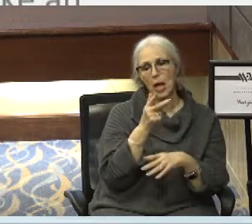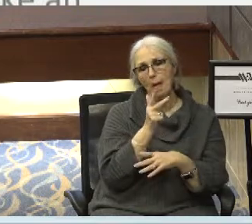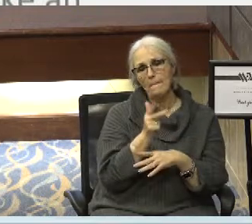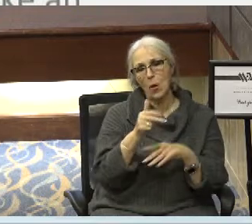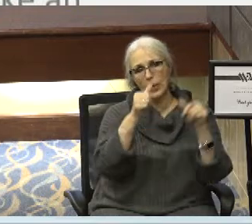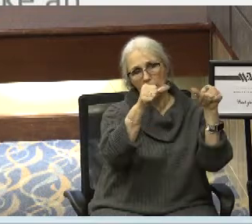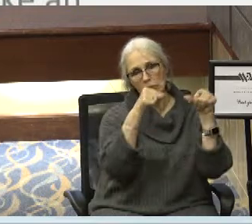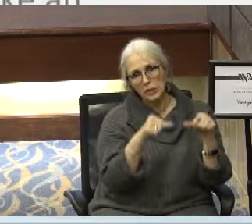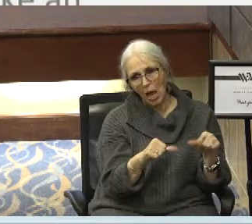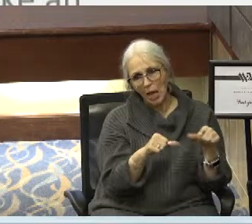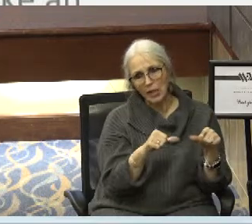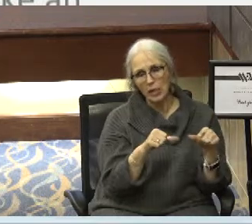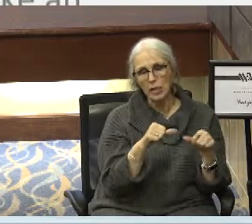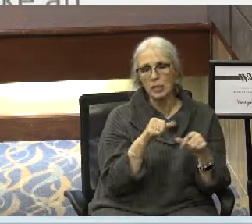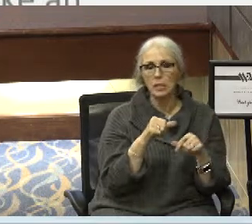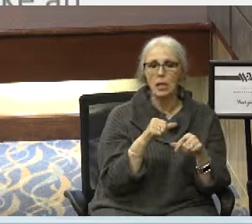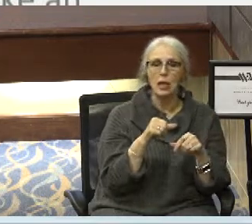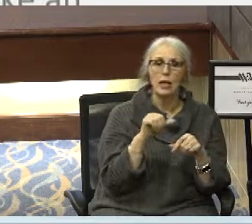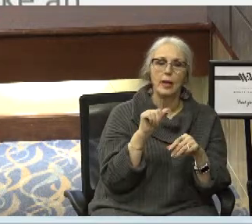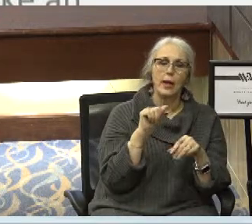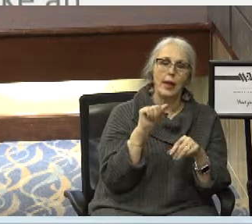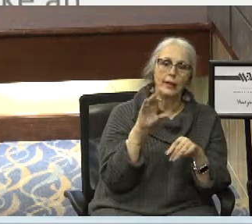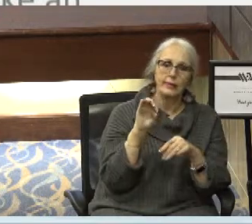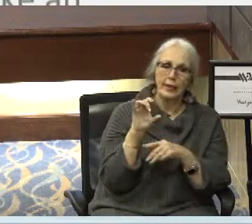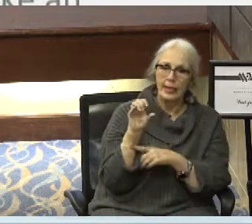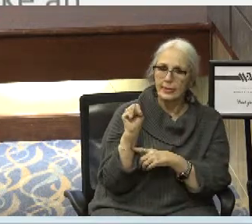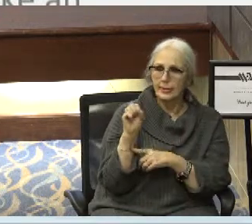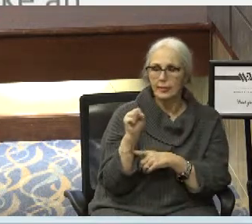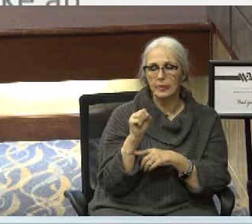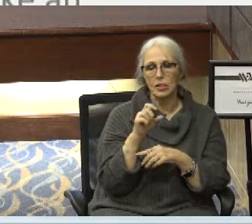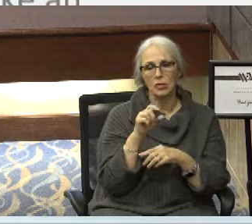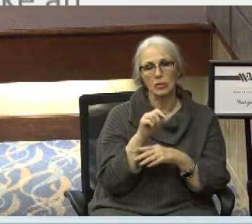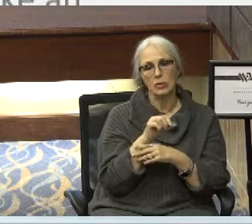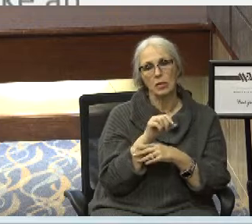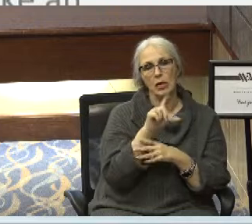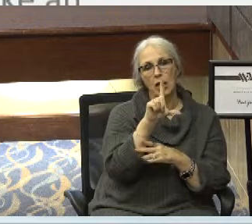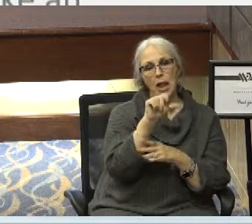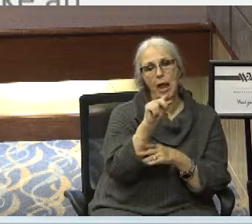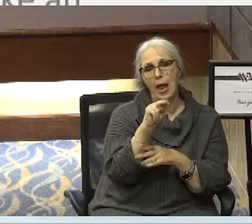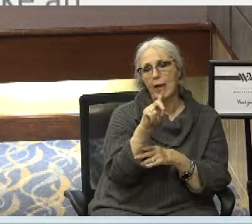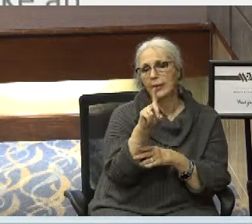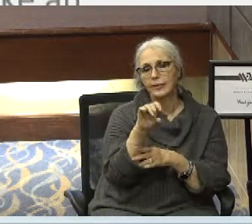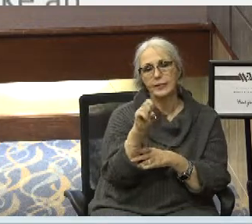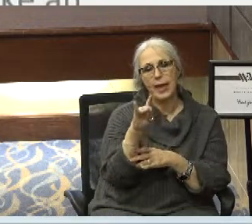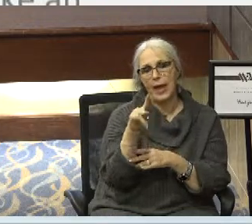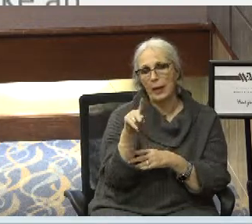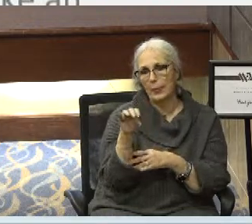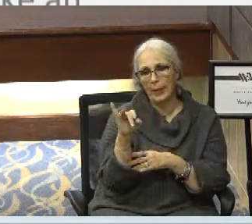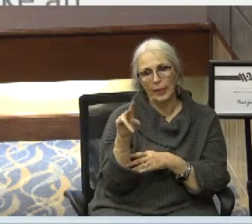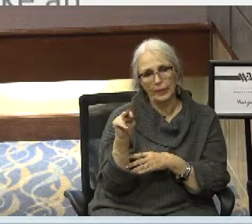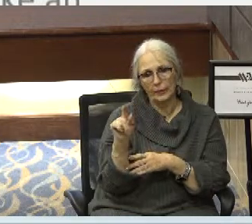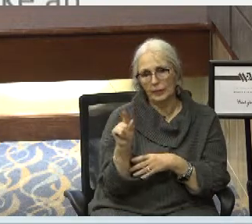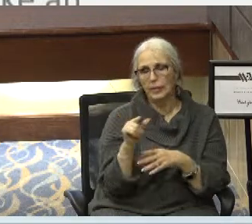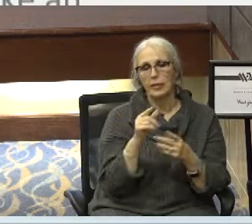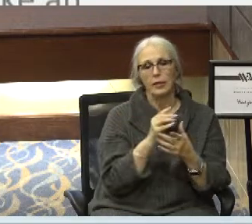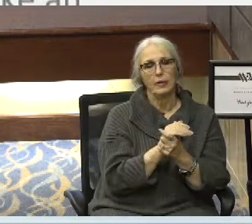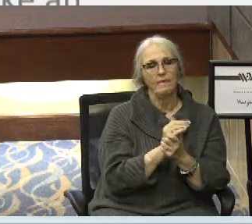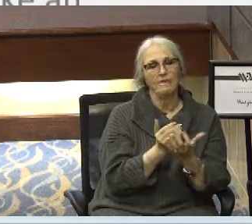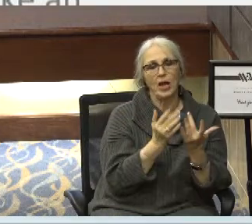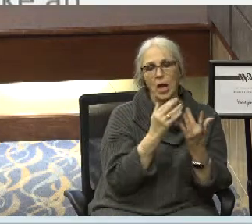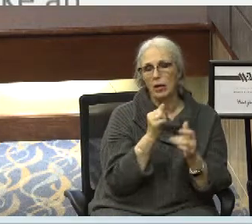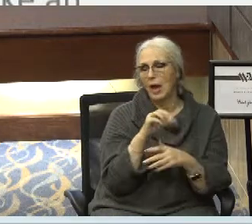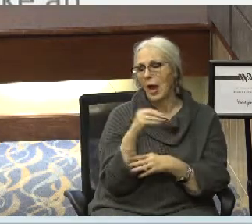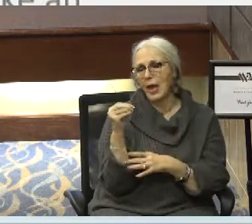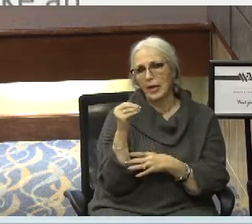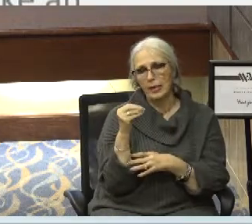signage, vehicle, pedestrian access and circulation, landscaping, refuse location and access, fire protection, location